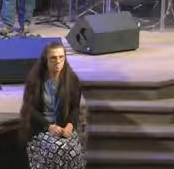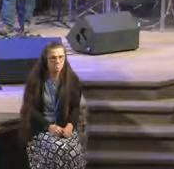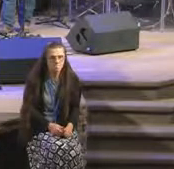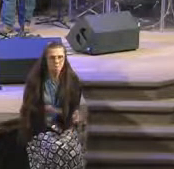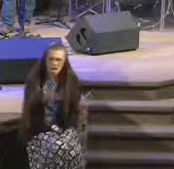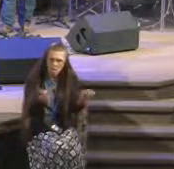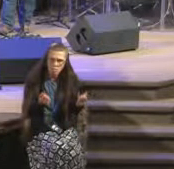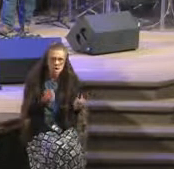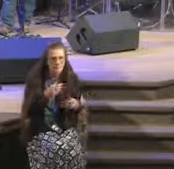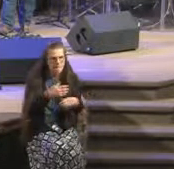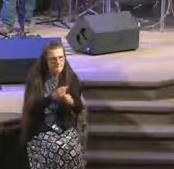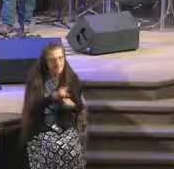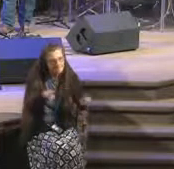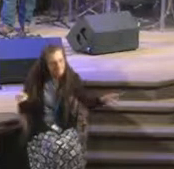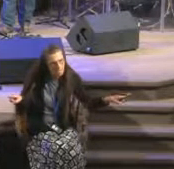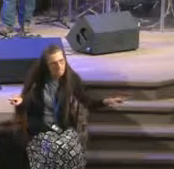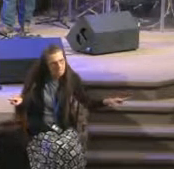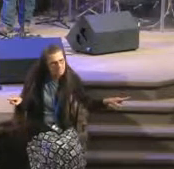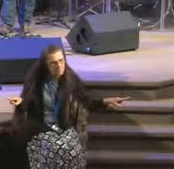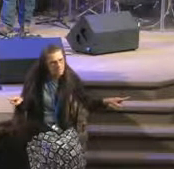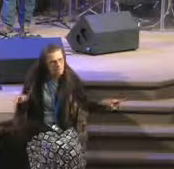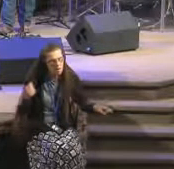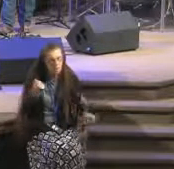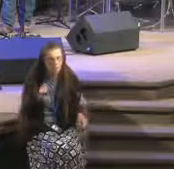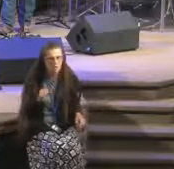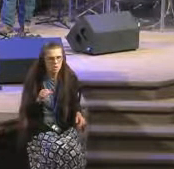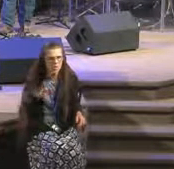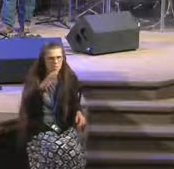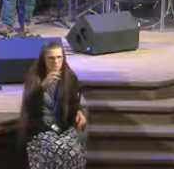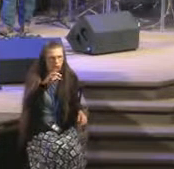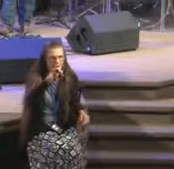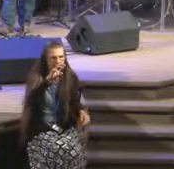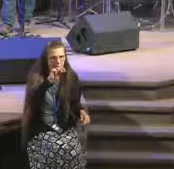I want to make a difference so that crime is dropping.